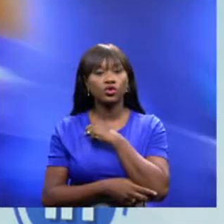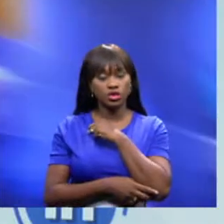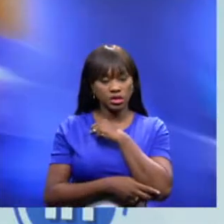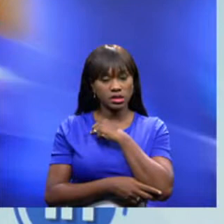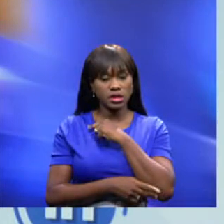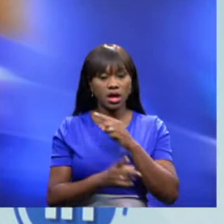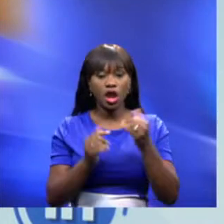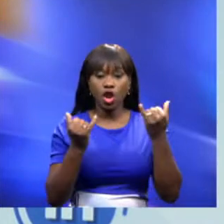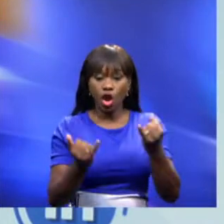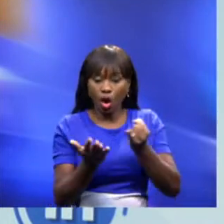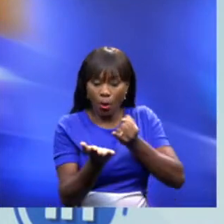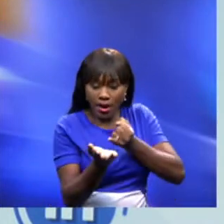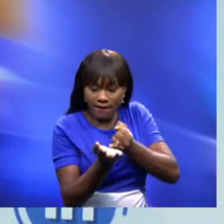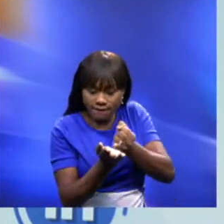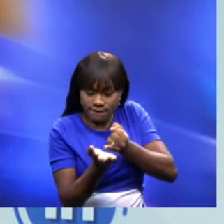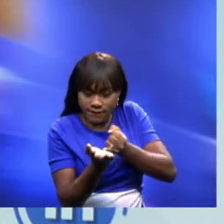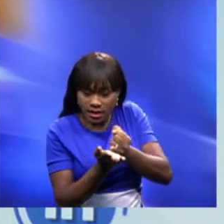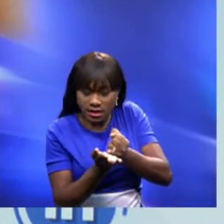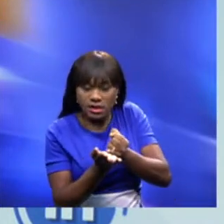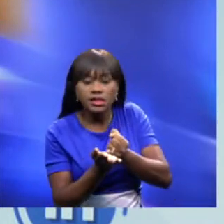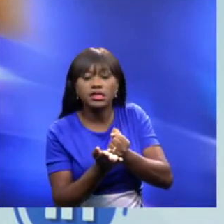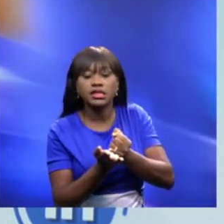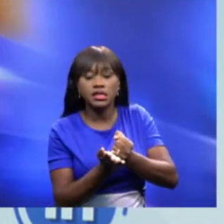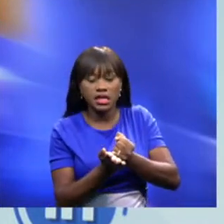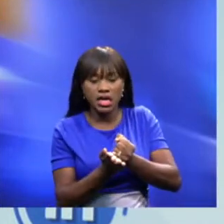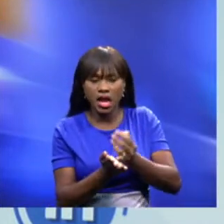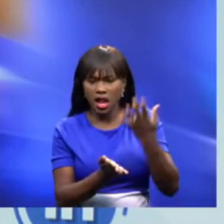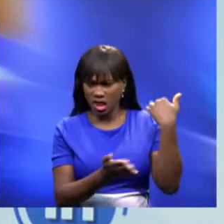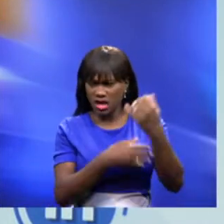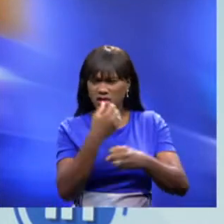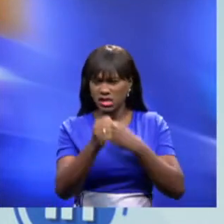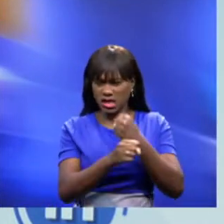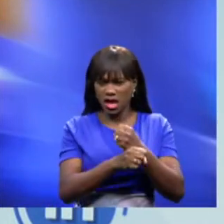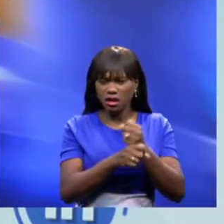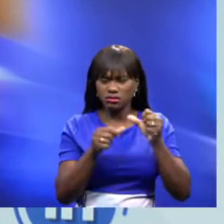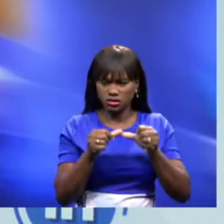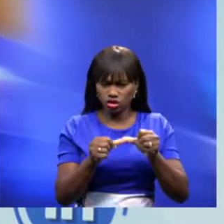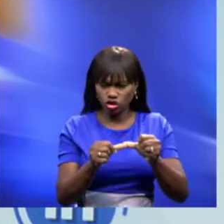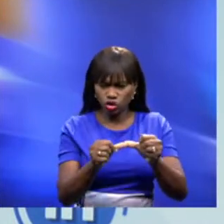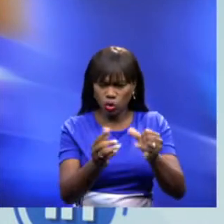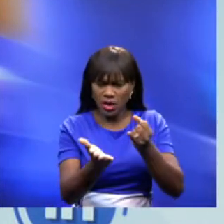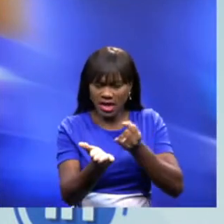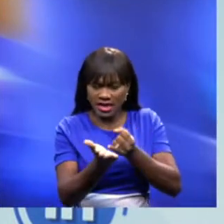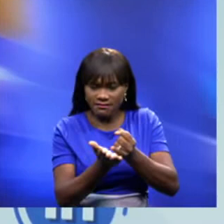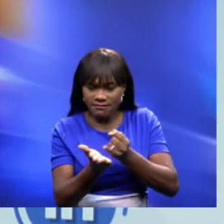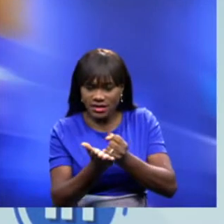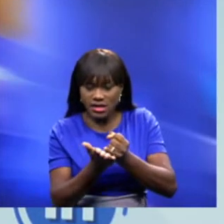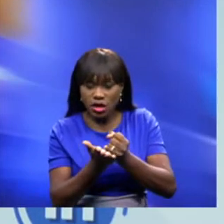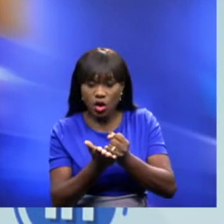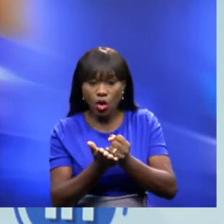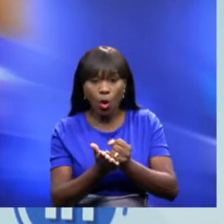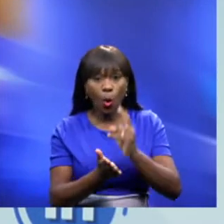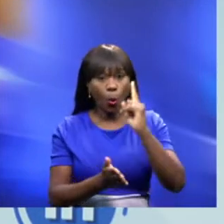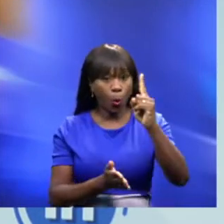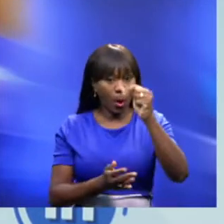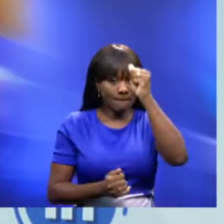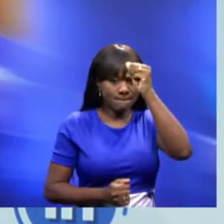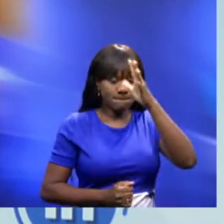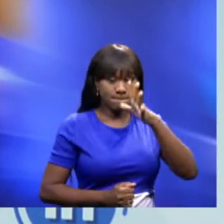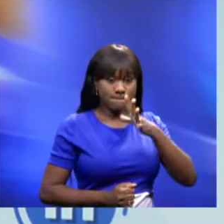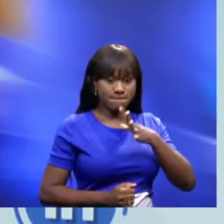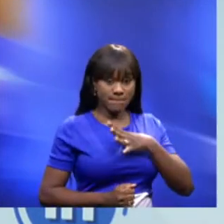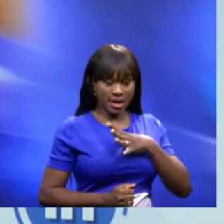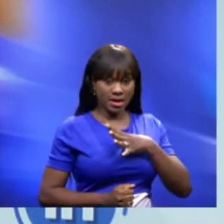been investigating for since last year into this year. We have been investigating a particular gentleman.